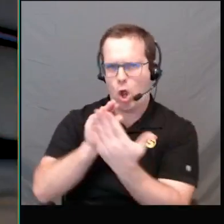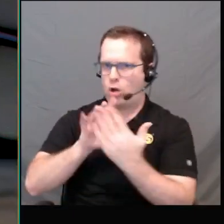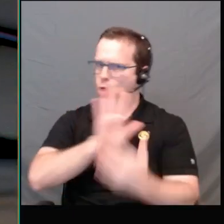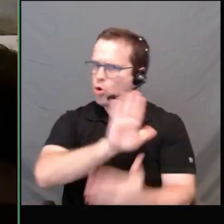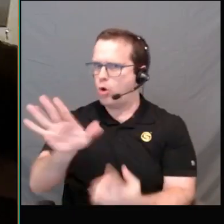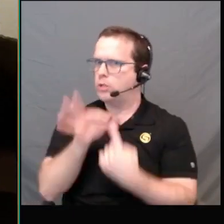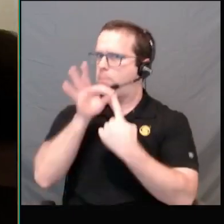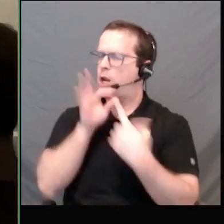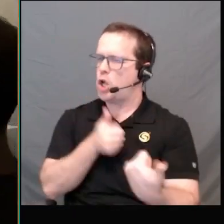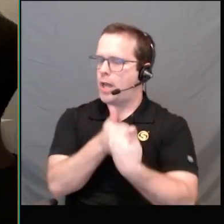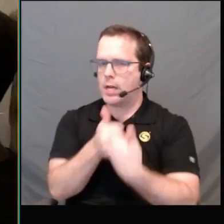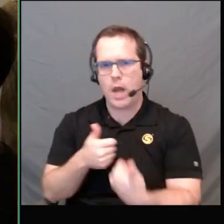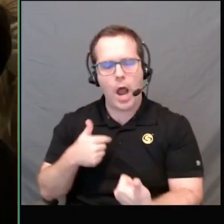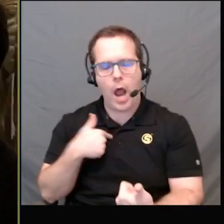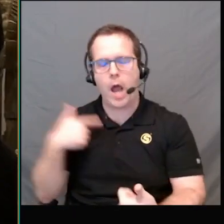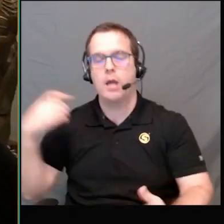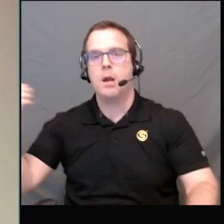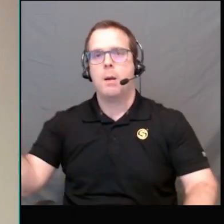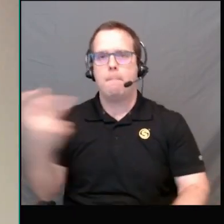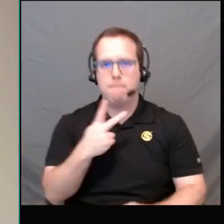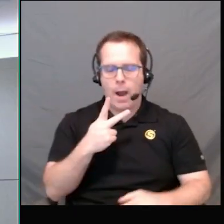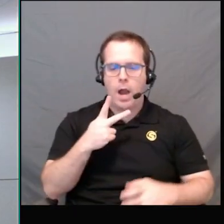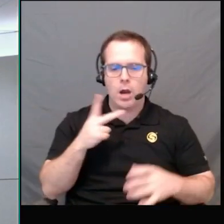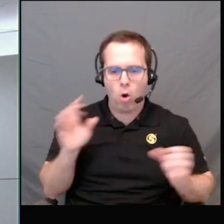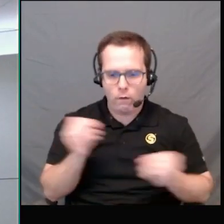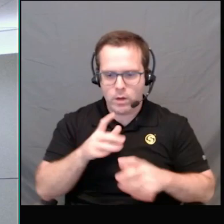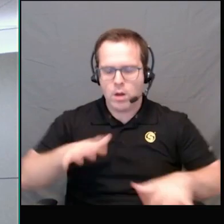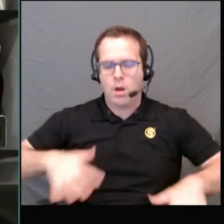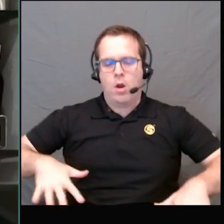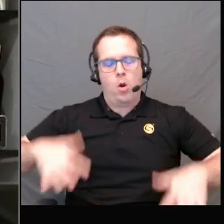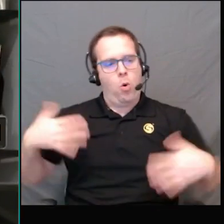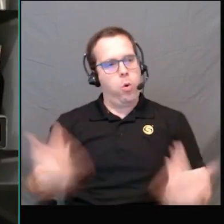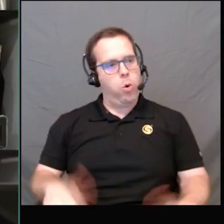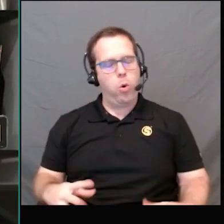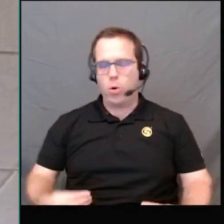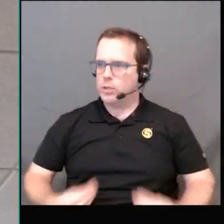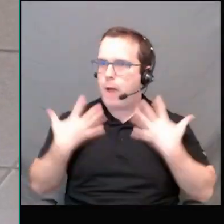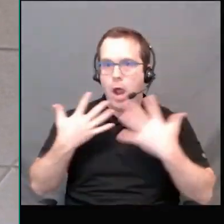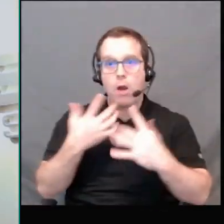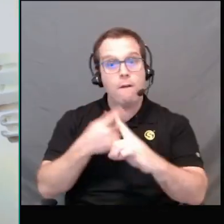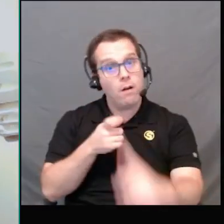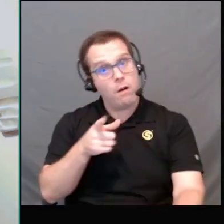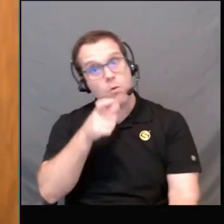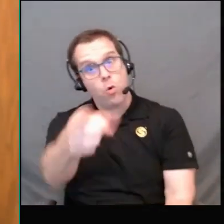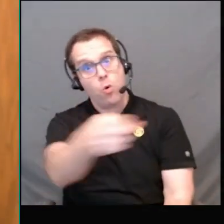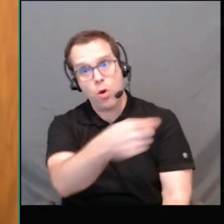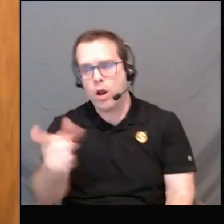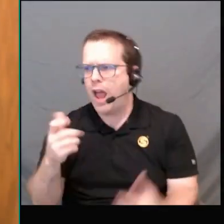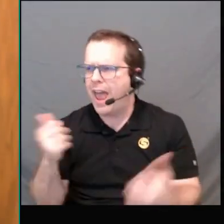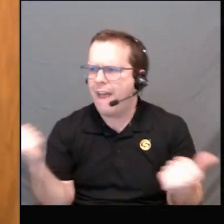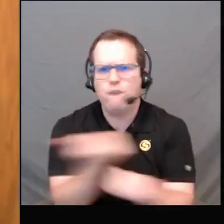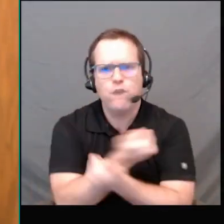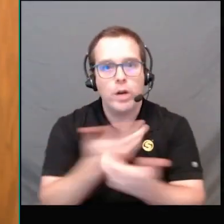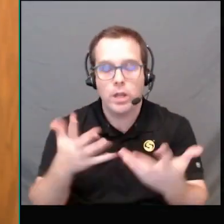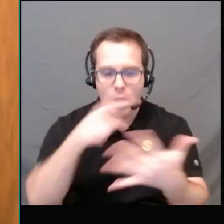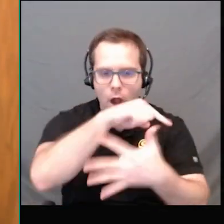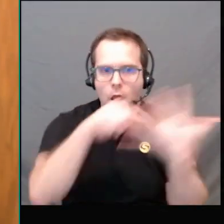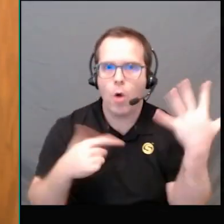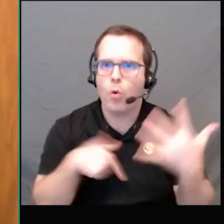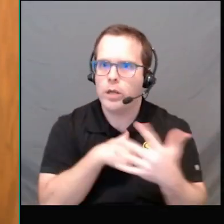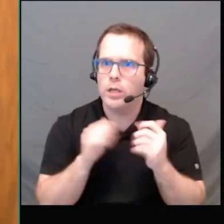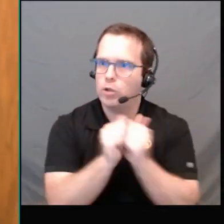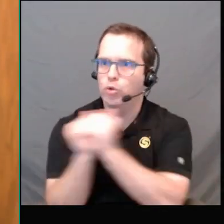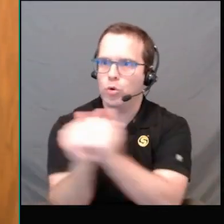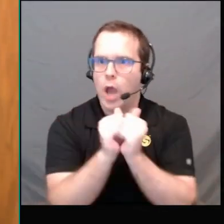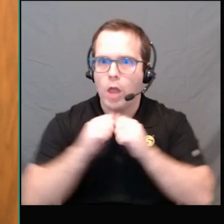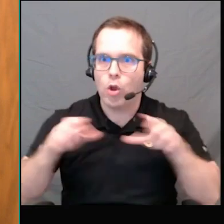come back every time inspired by you and all that we can do together. But more than anything, I'm inspired because